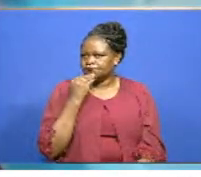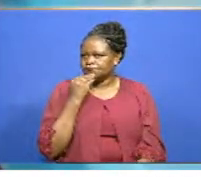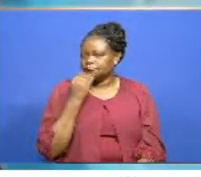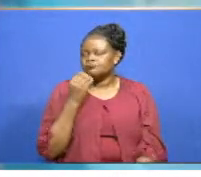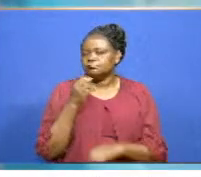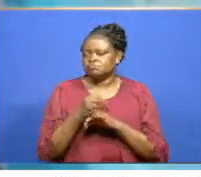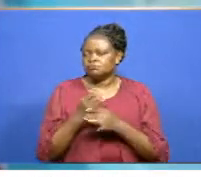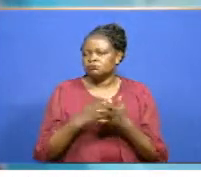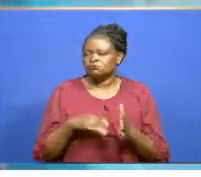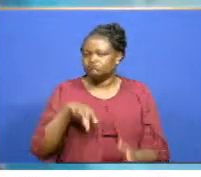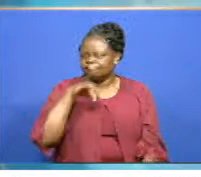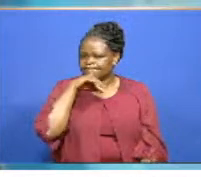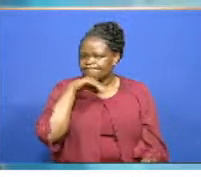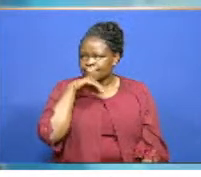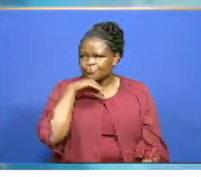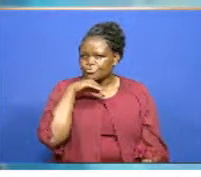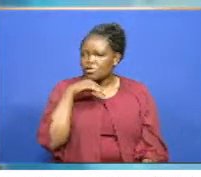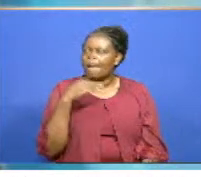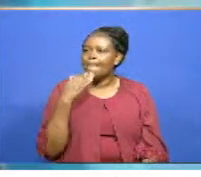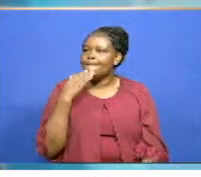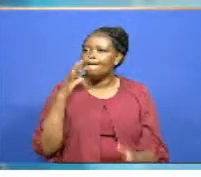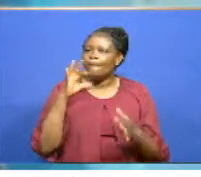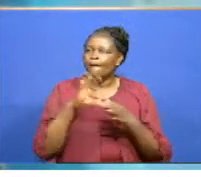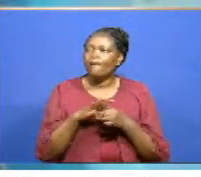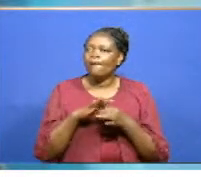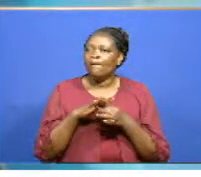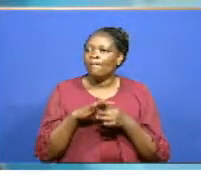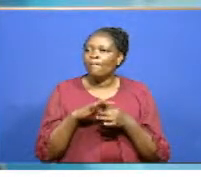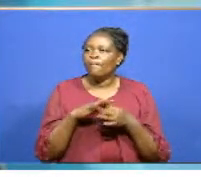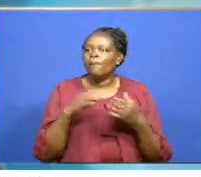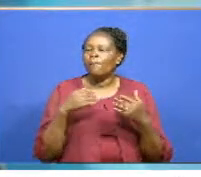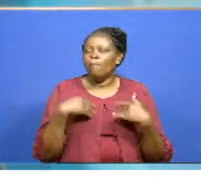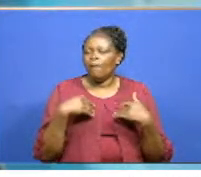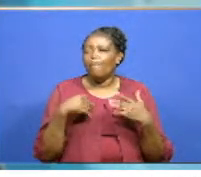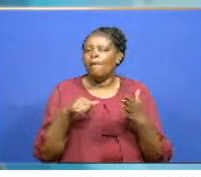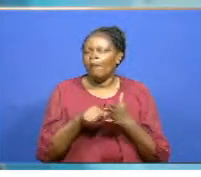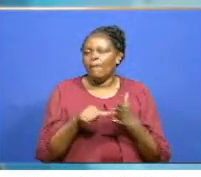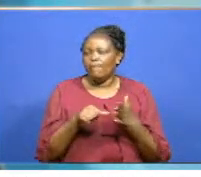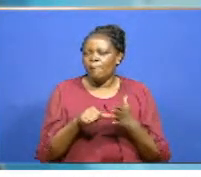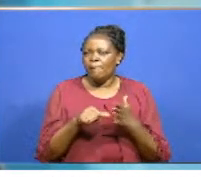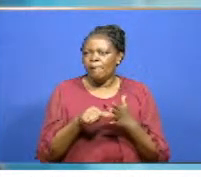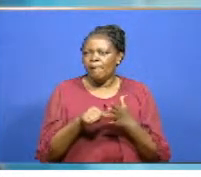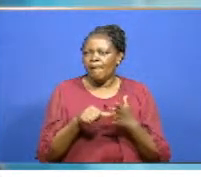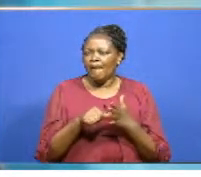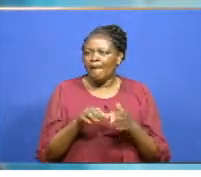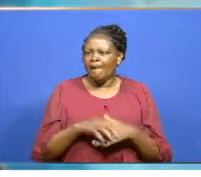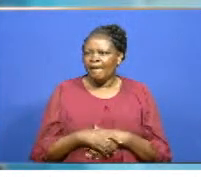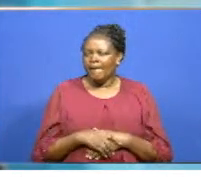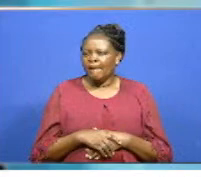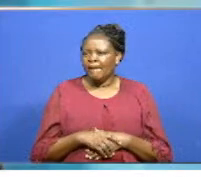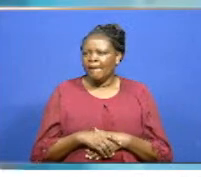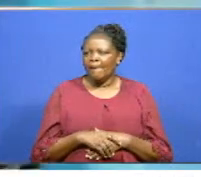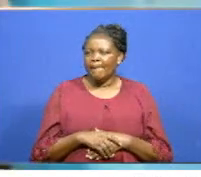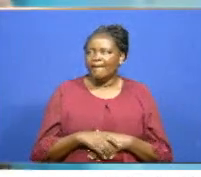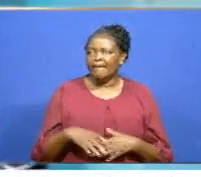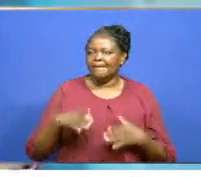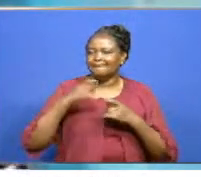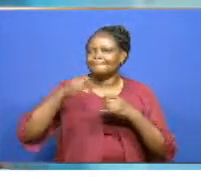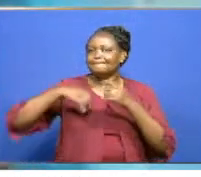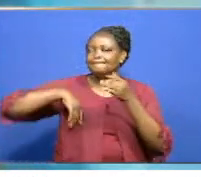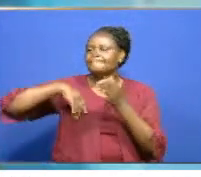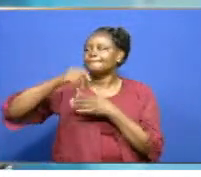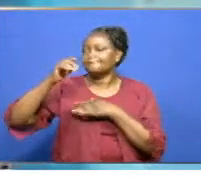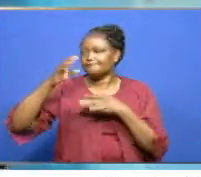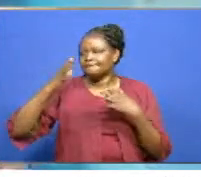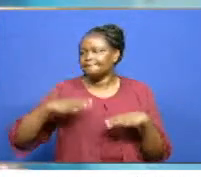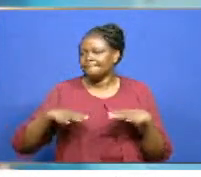the Luhya unity always is laced with external actors, interests of external actors. So he's doing